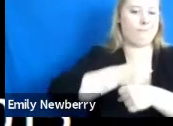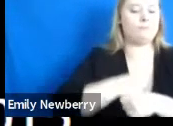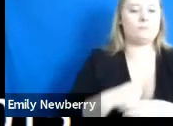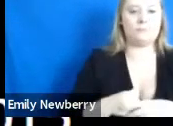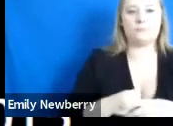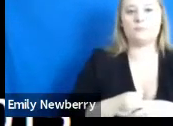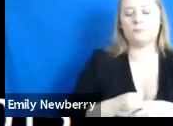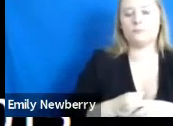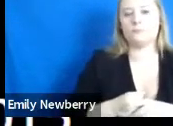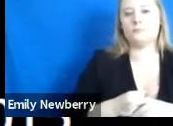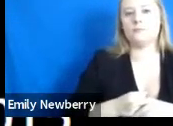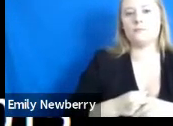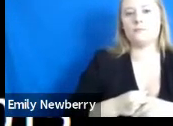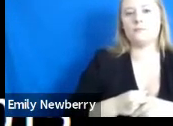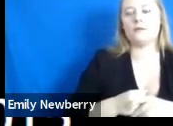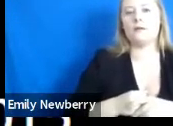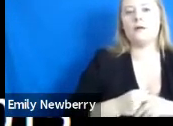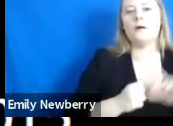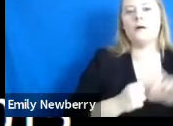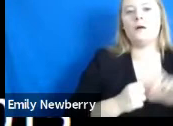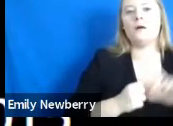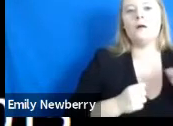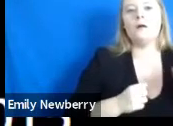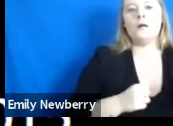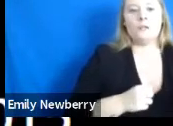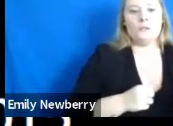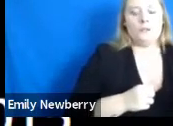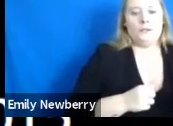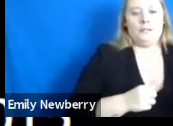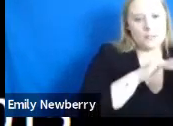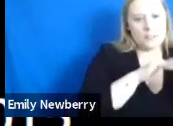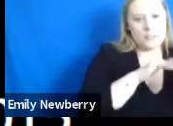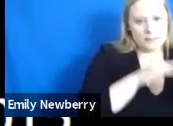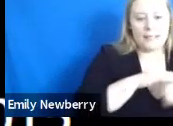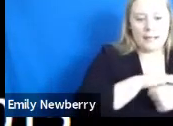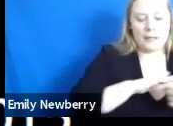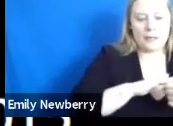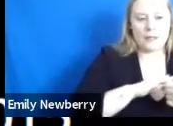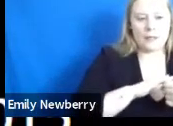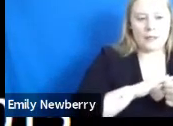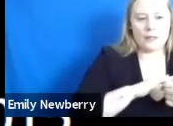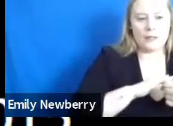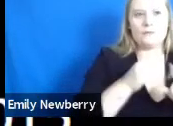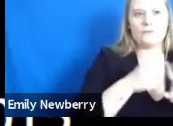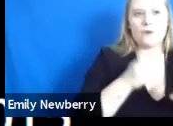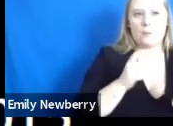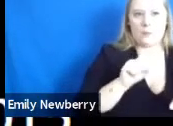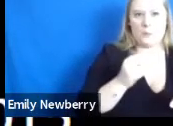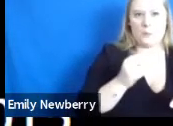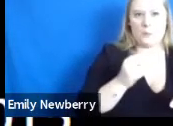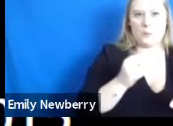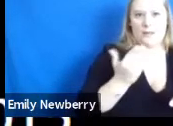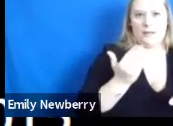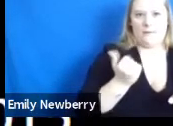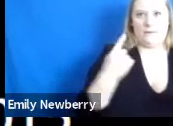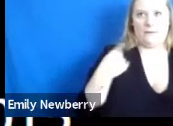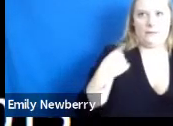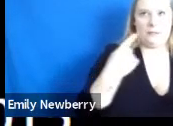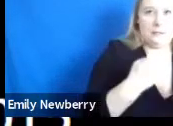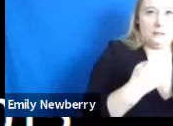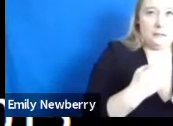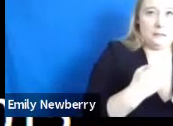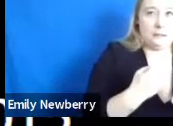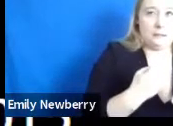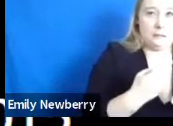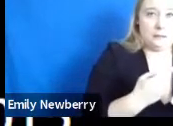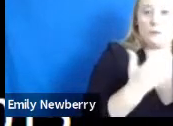So this was the area that we studied for the period from 2015 to 2020 till today,